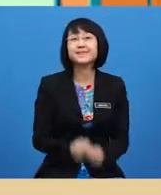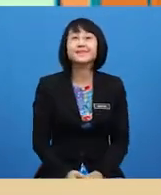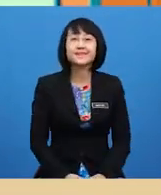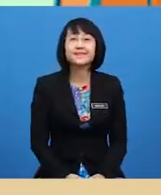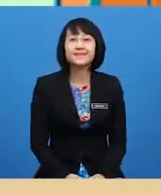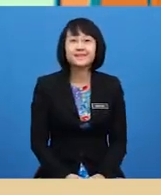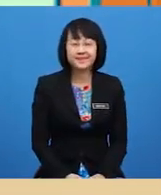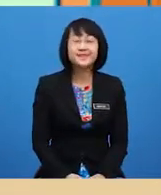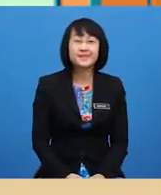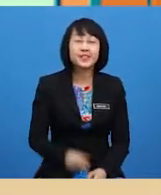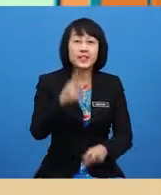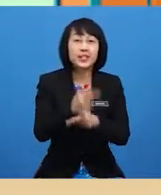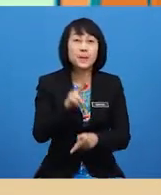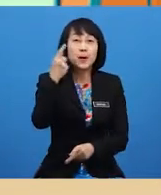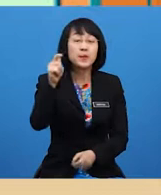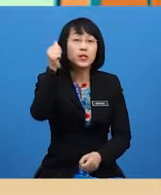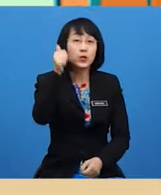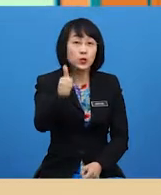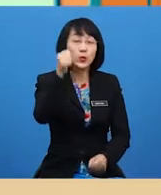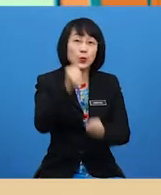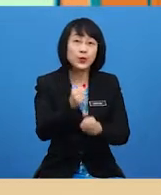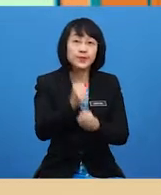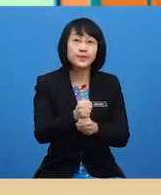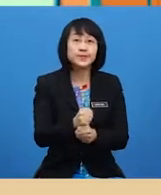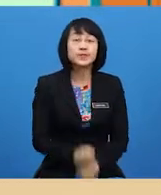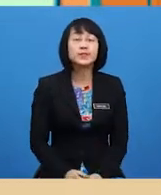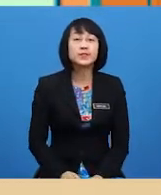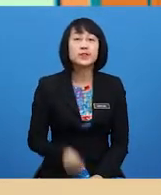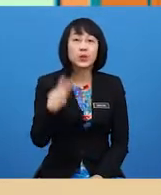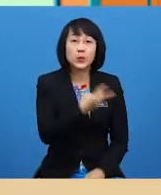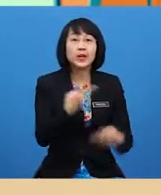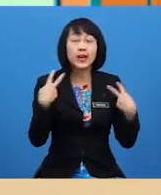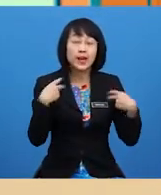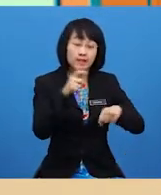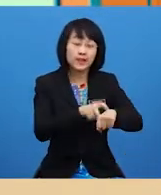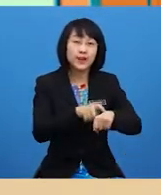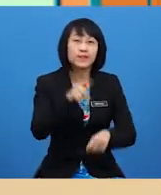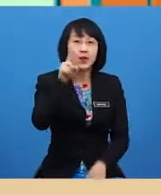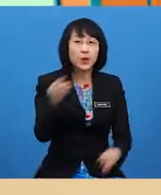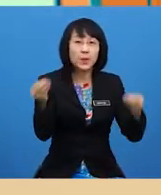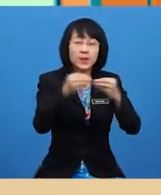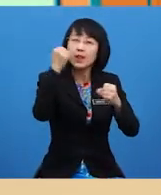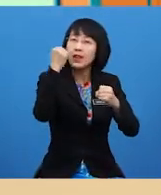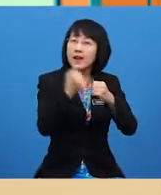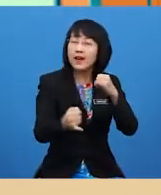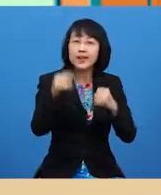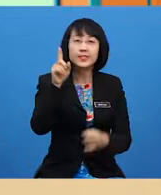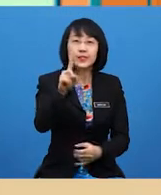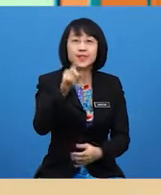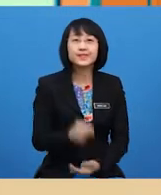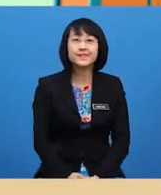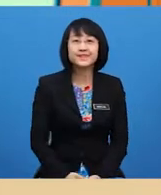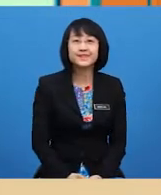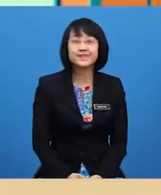the good work. But I think we have time for one more last one. So